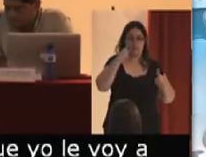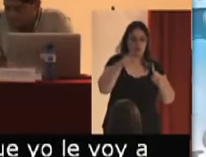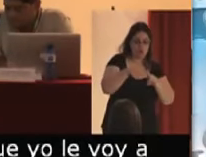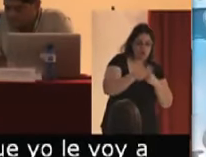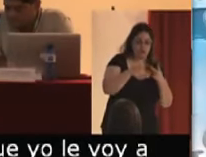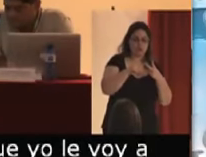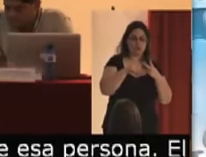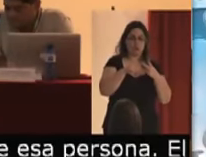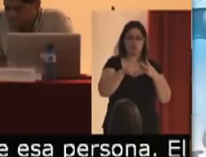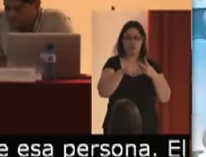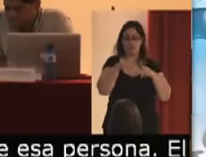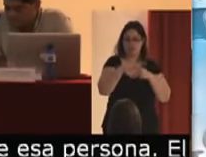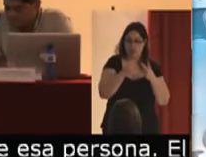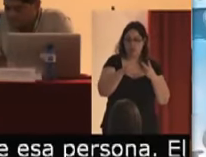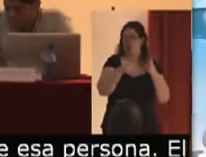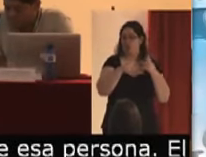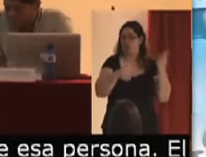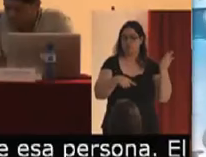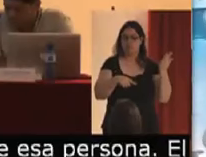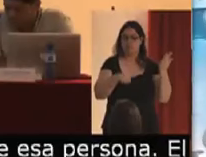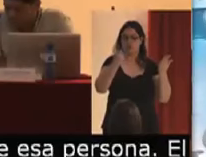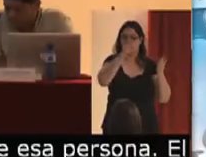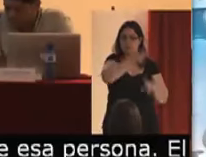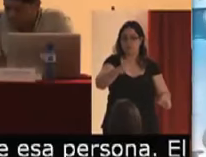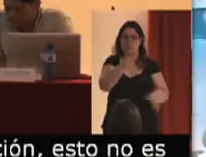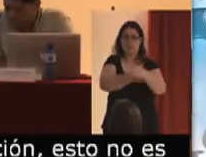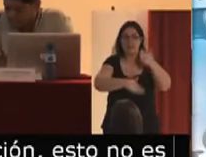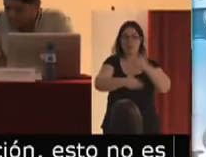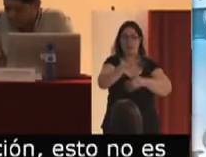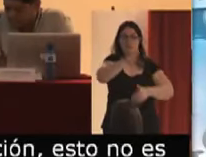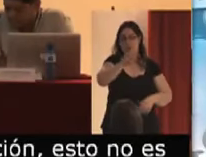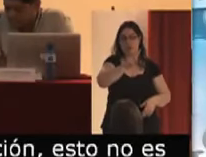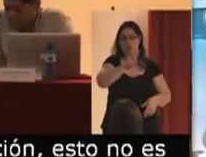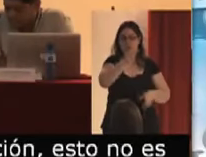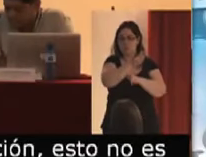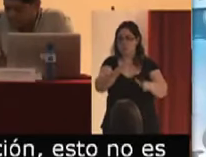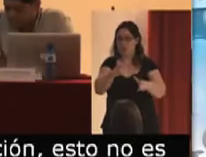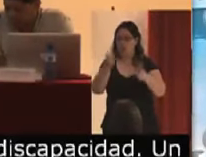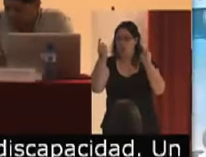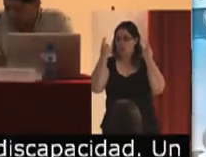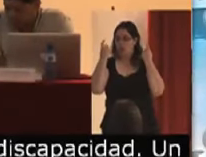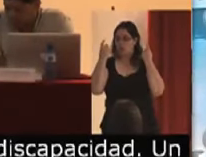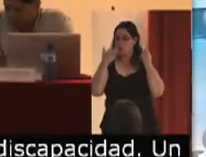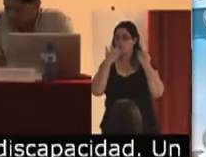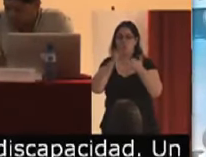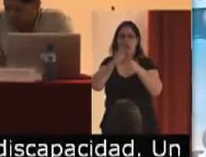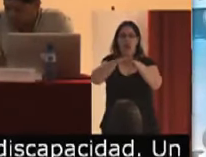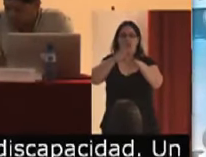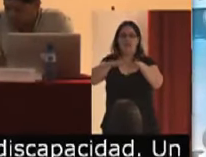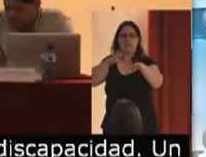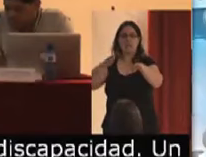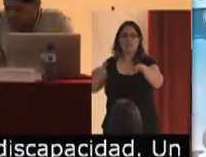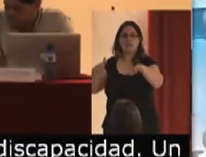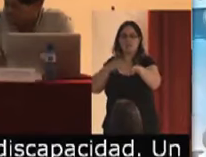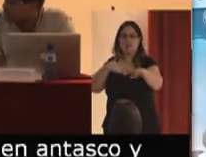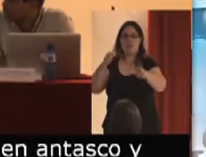present depends on the person, the context, the medium, the situation. This is something good for anyone, not only with people